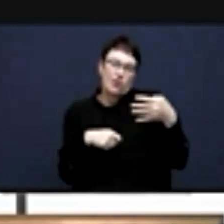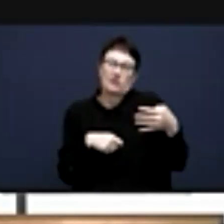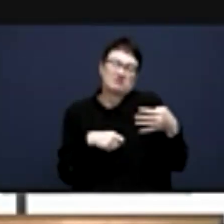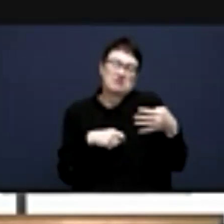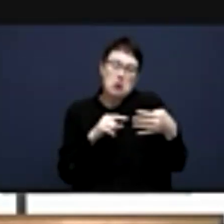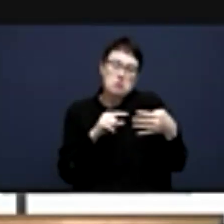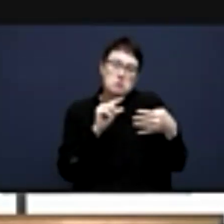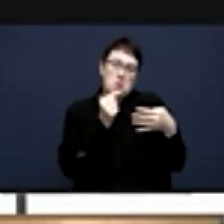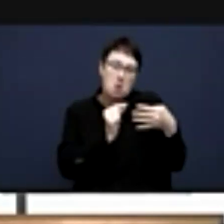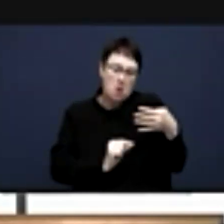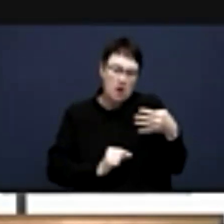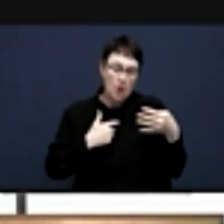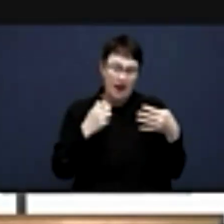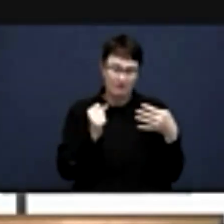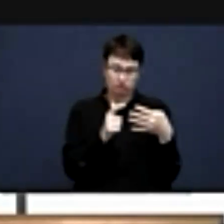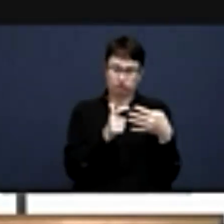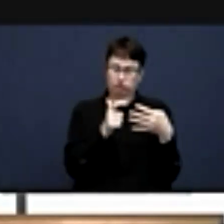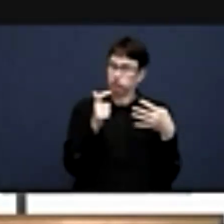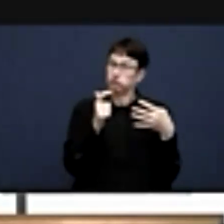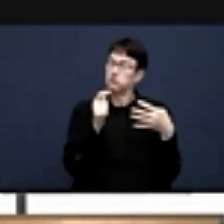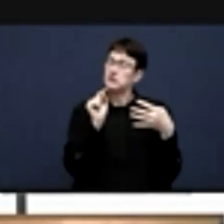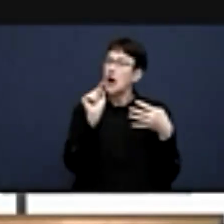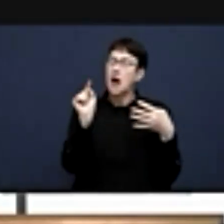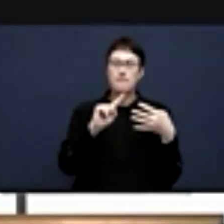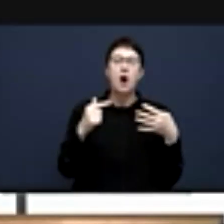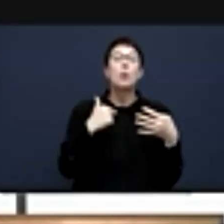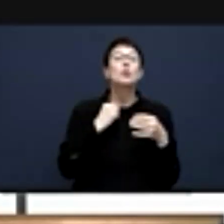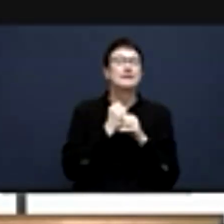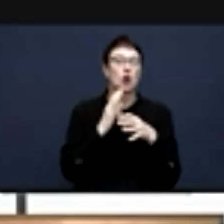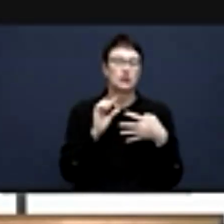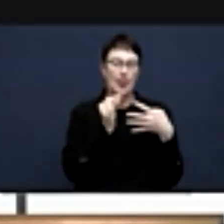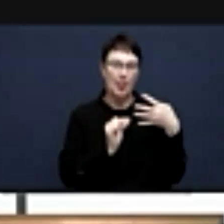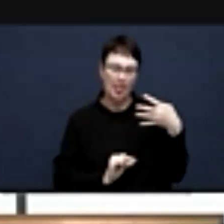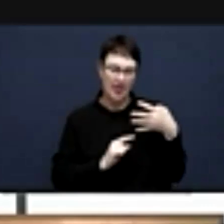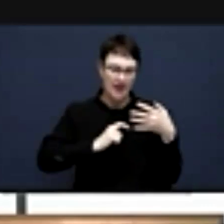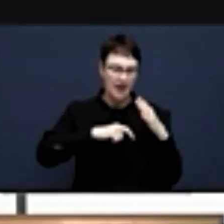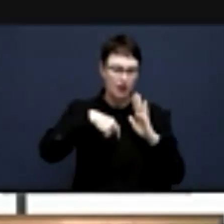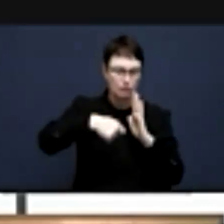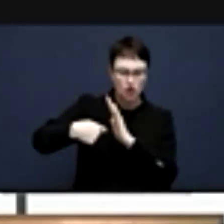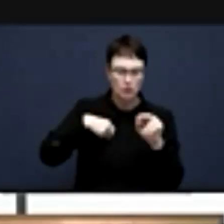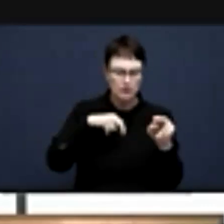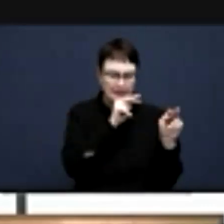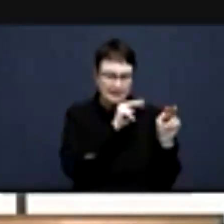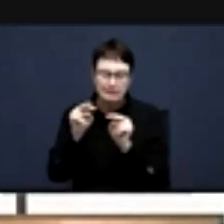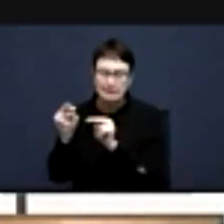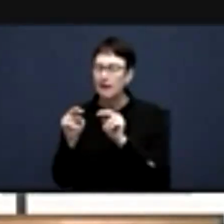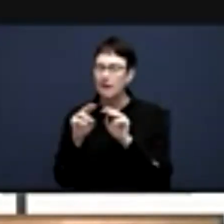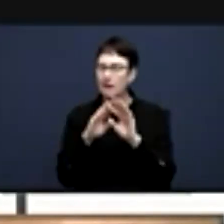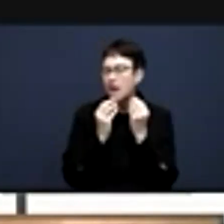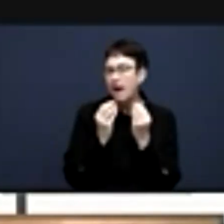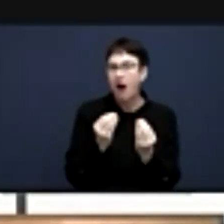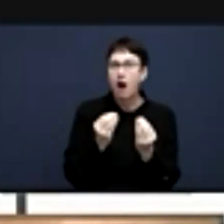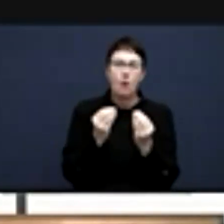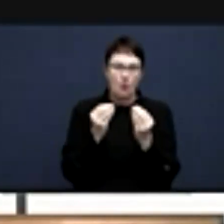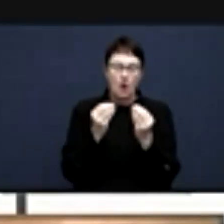BOSA, and we're expanding gradually and optimizing our way of working. The people on the accessibility desk are also learning how to